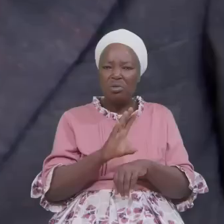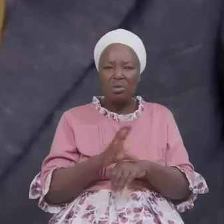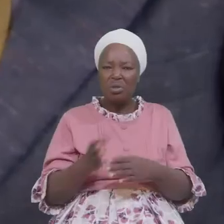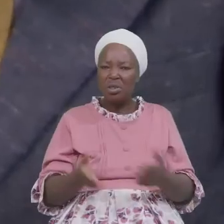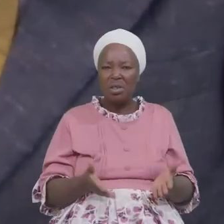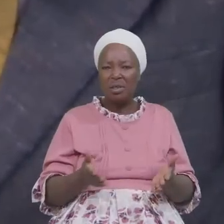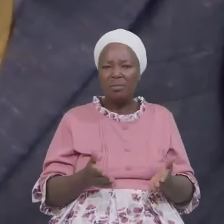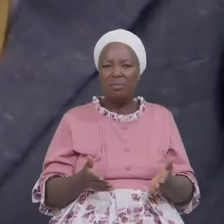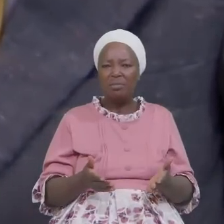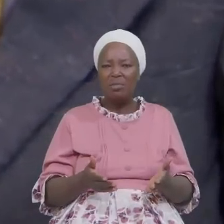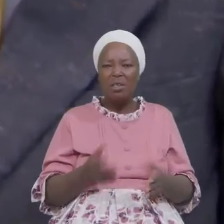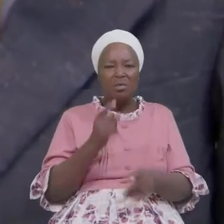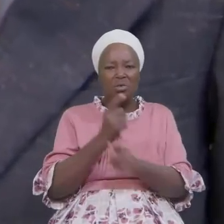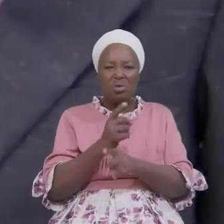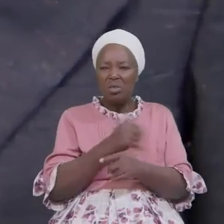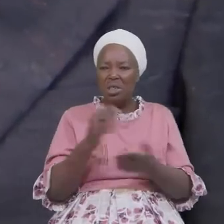Nominal singer